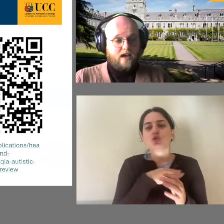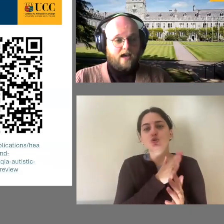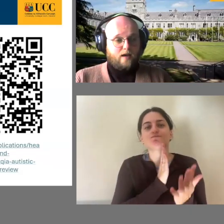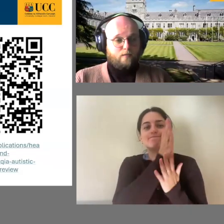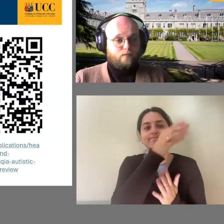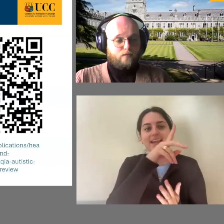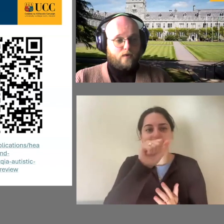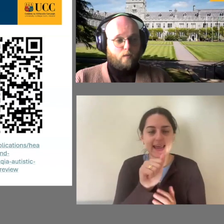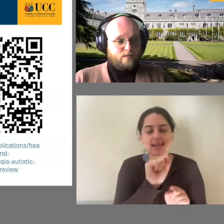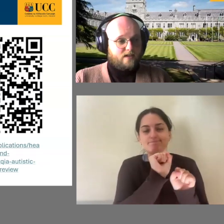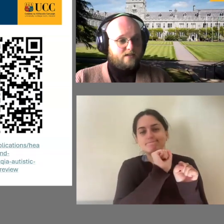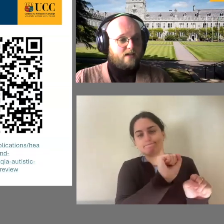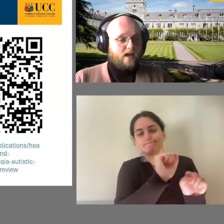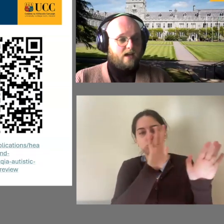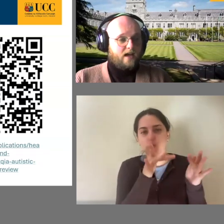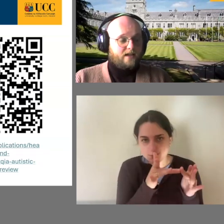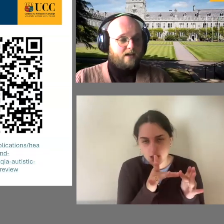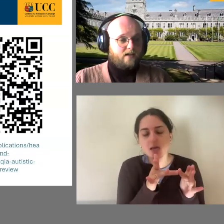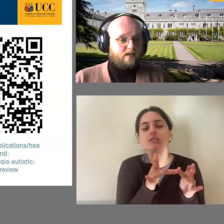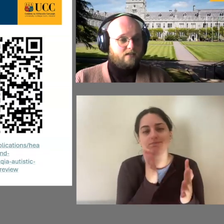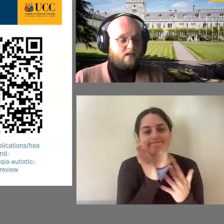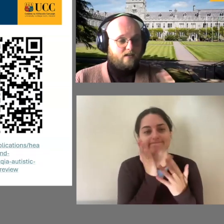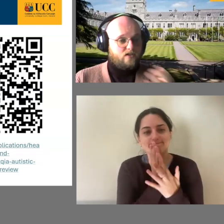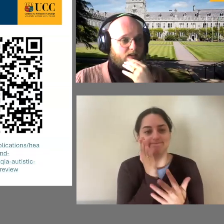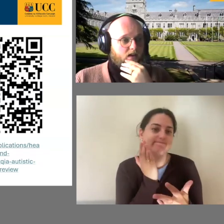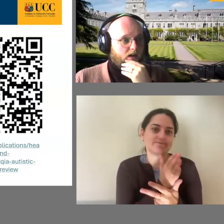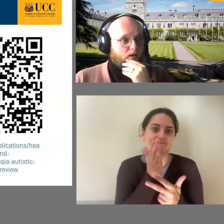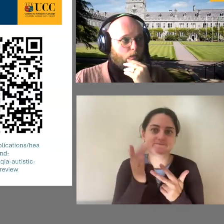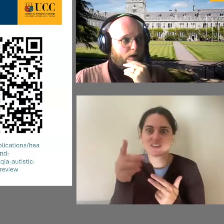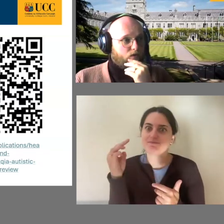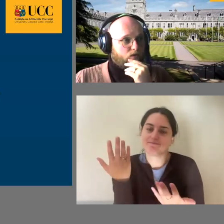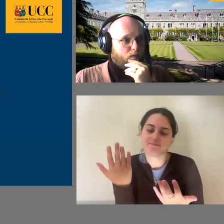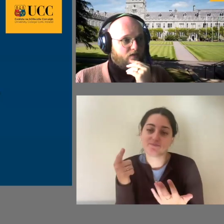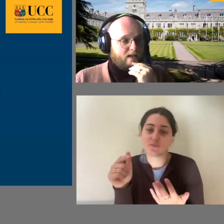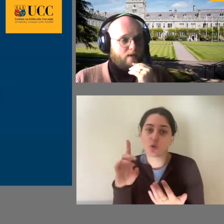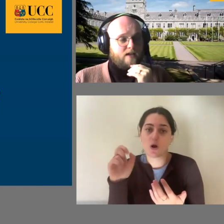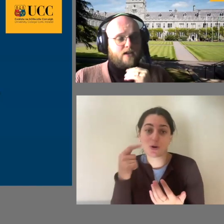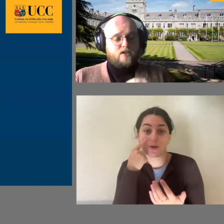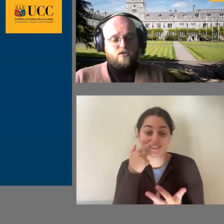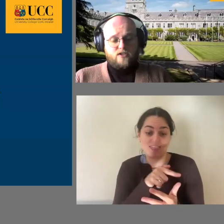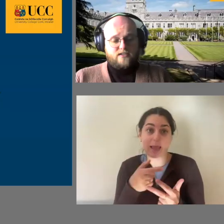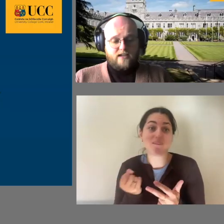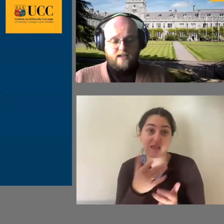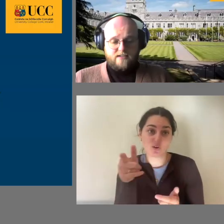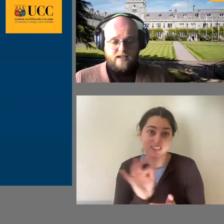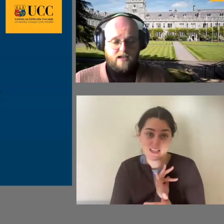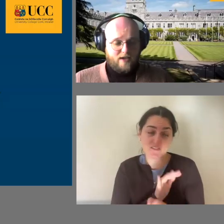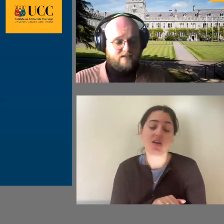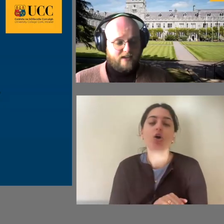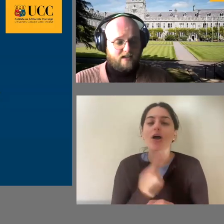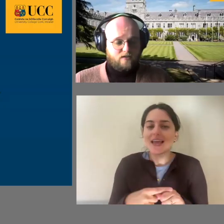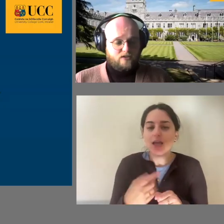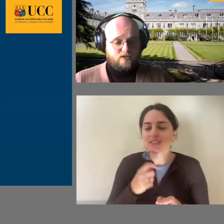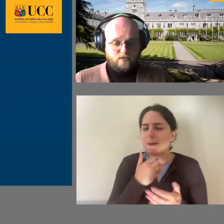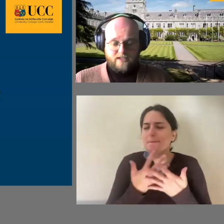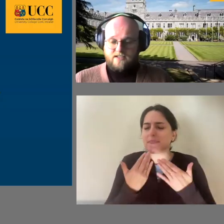NDA website, and that is essentially where those will be available. So just again to say a